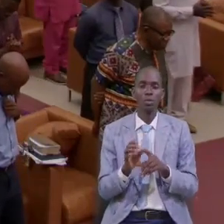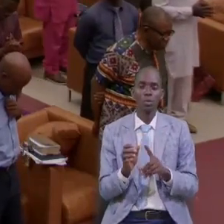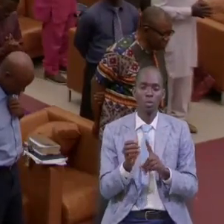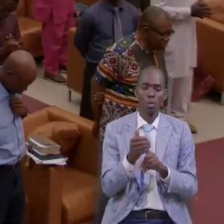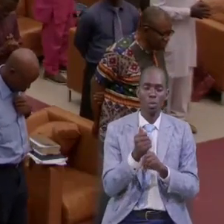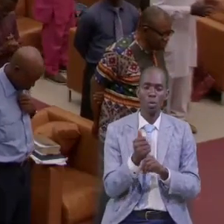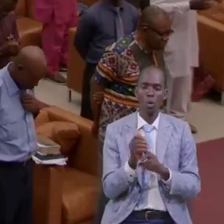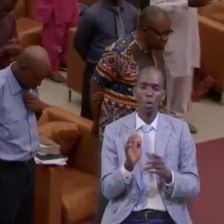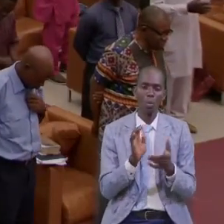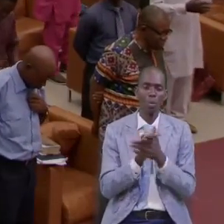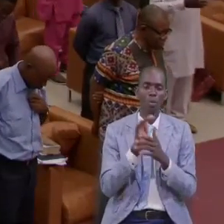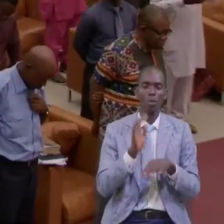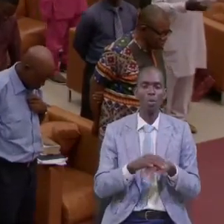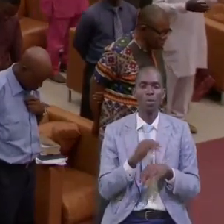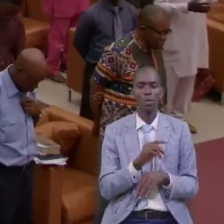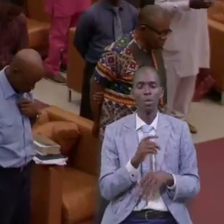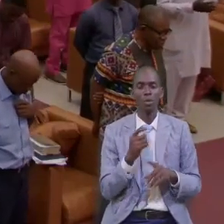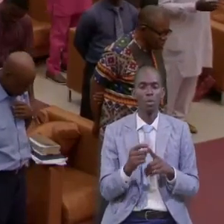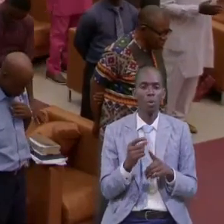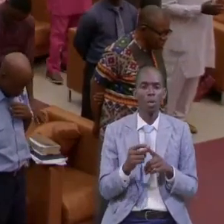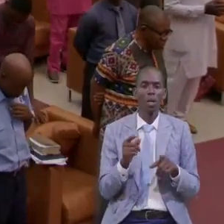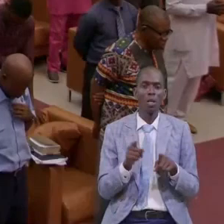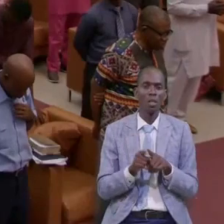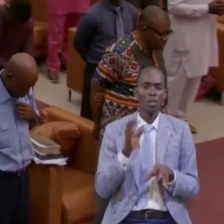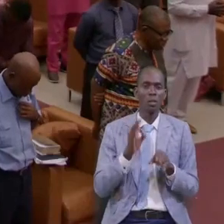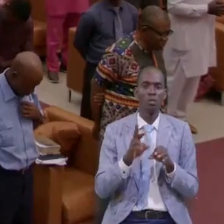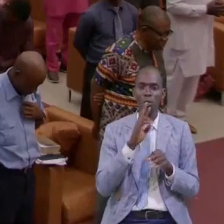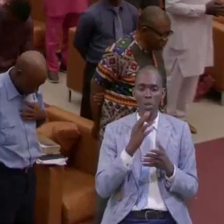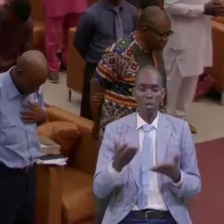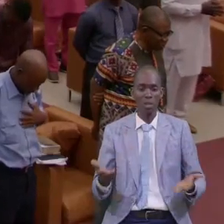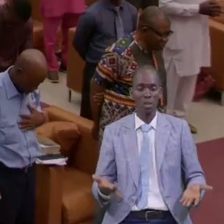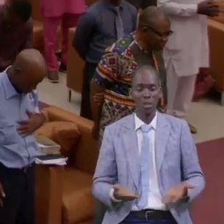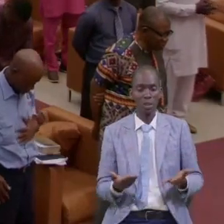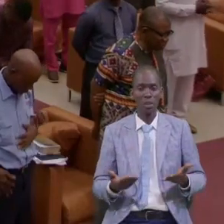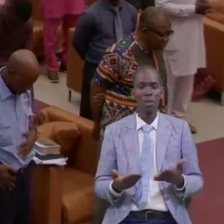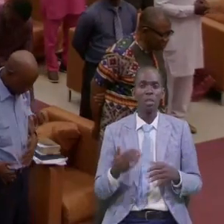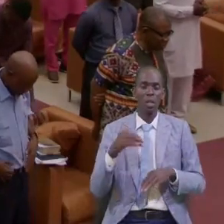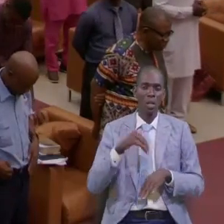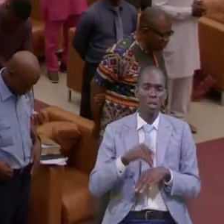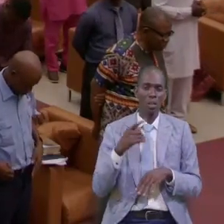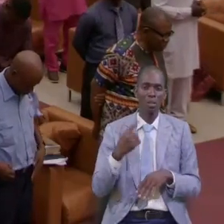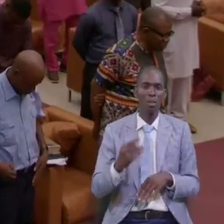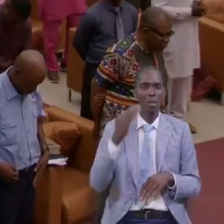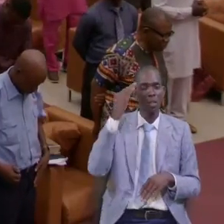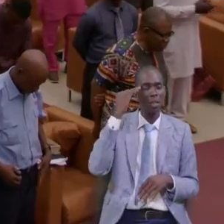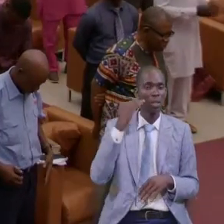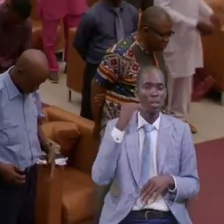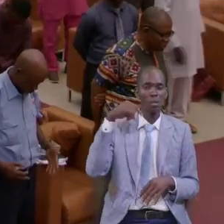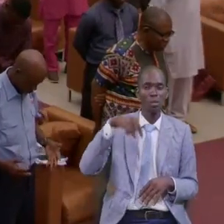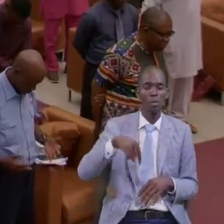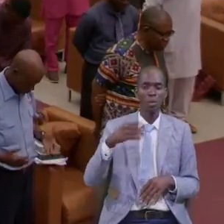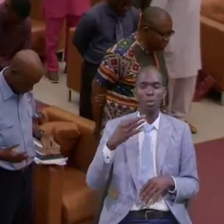were right here at the headquarters of Deeper Life.